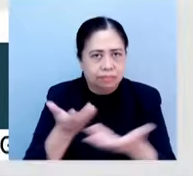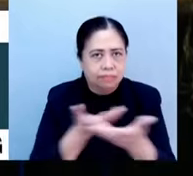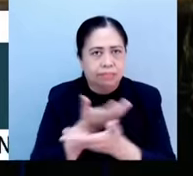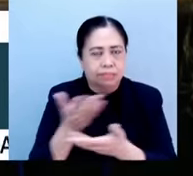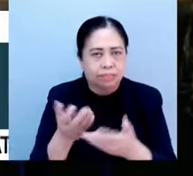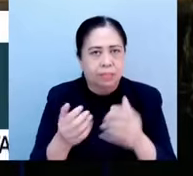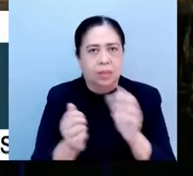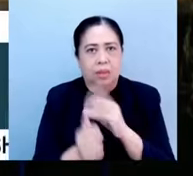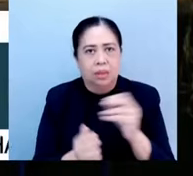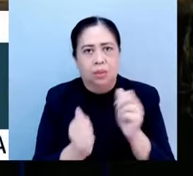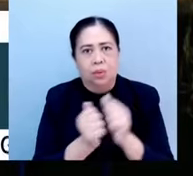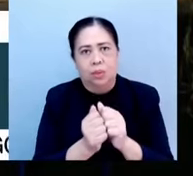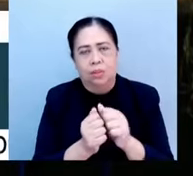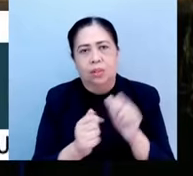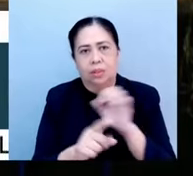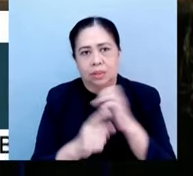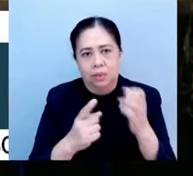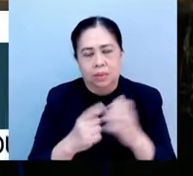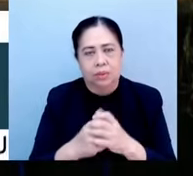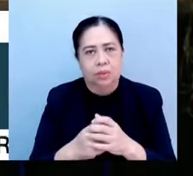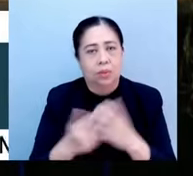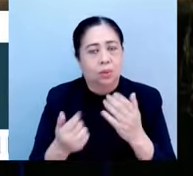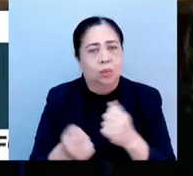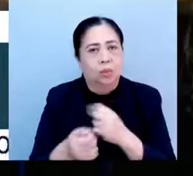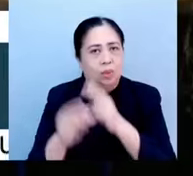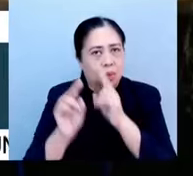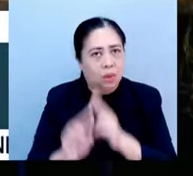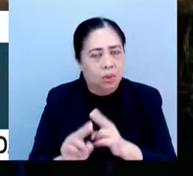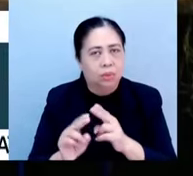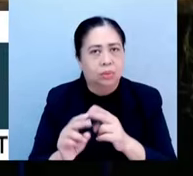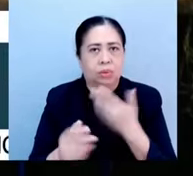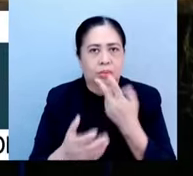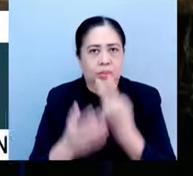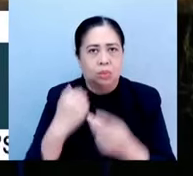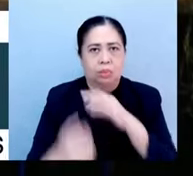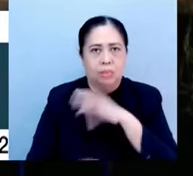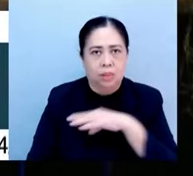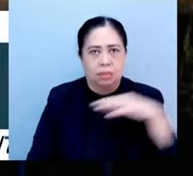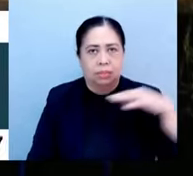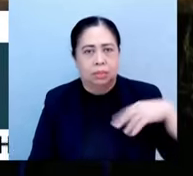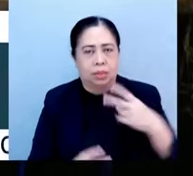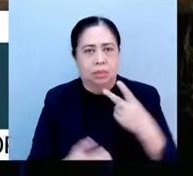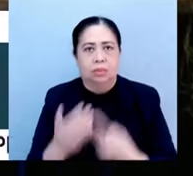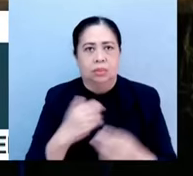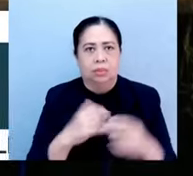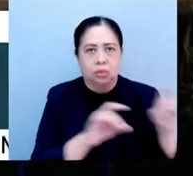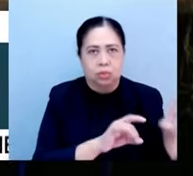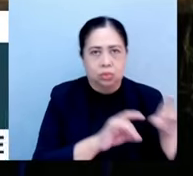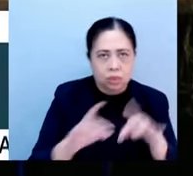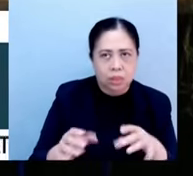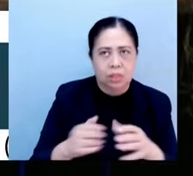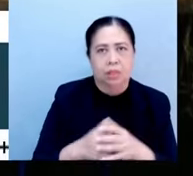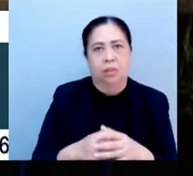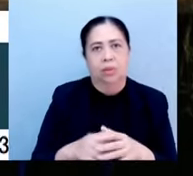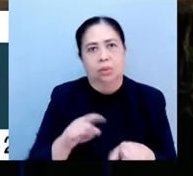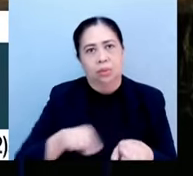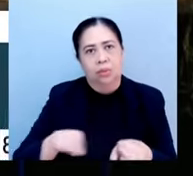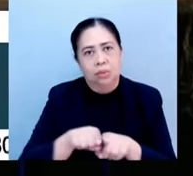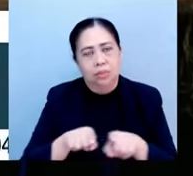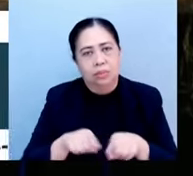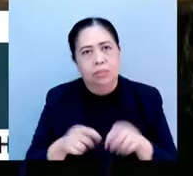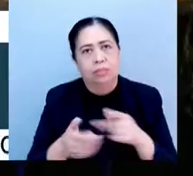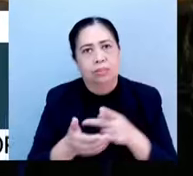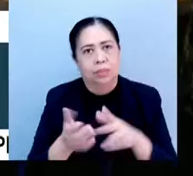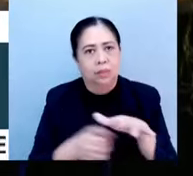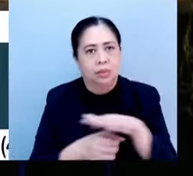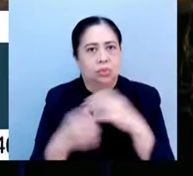nature. We pursue and honor mutually beneficial arrangements, including with Australia, as part of our duty to